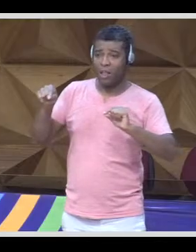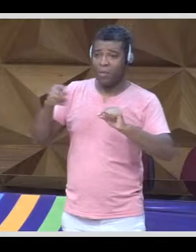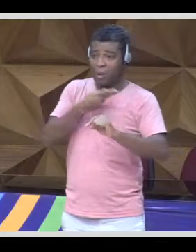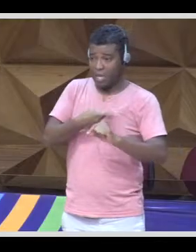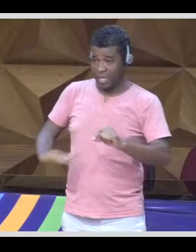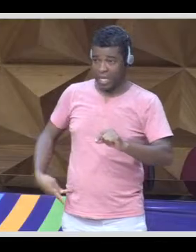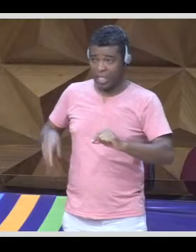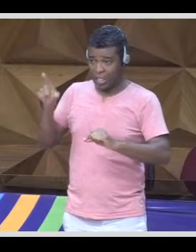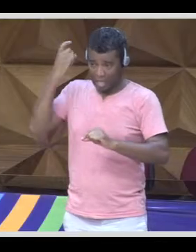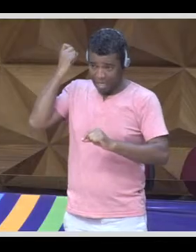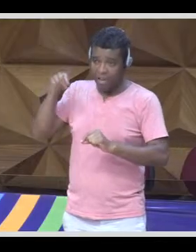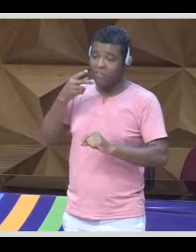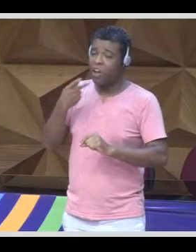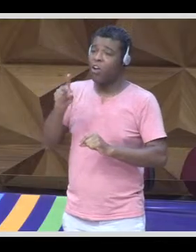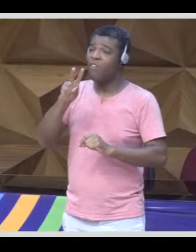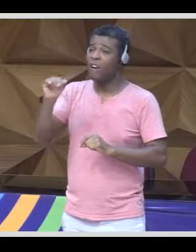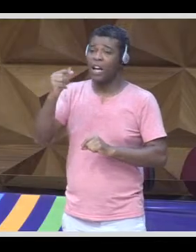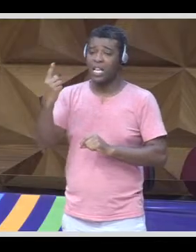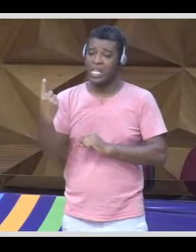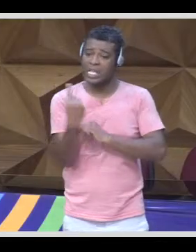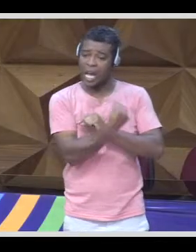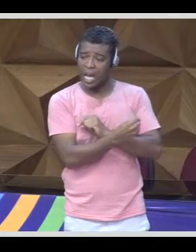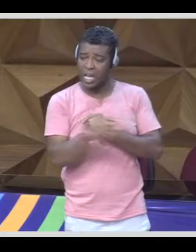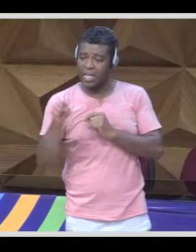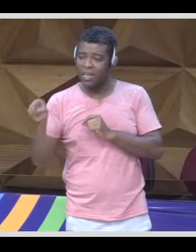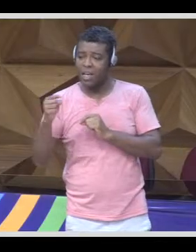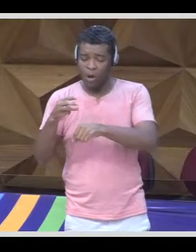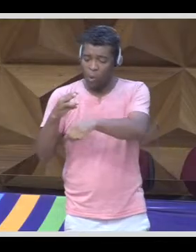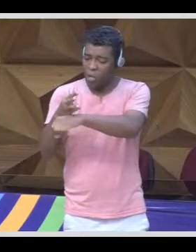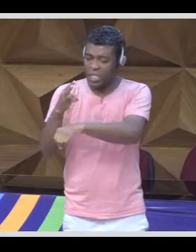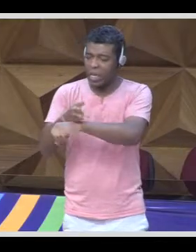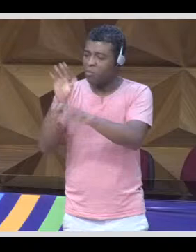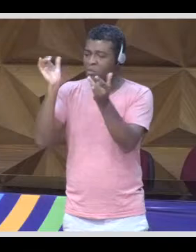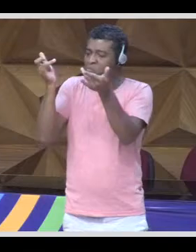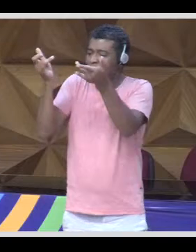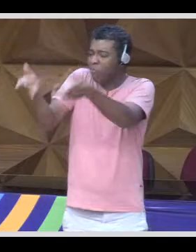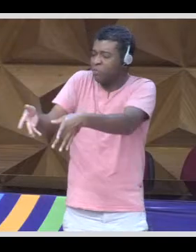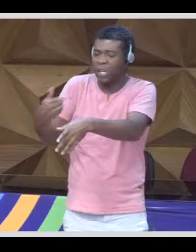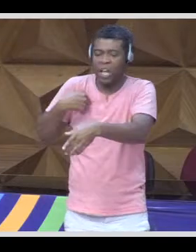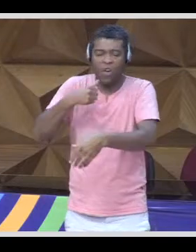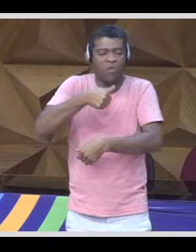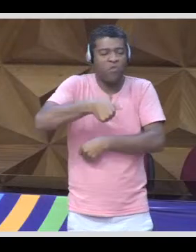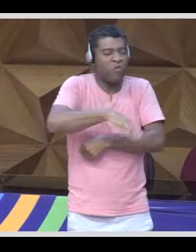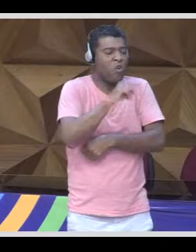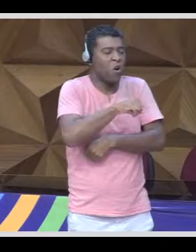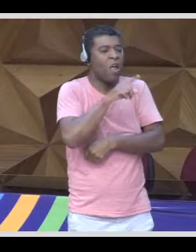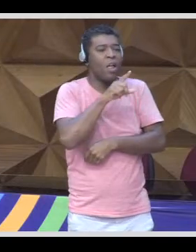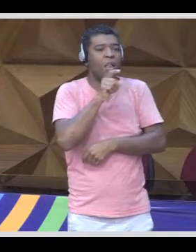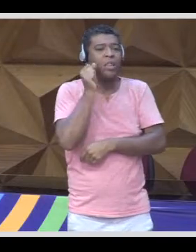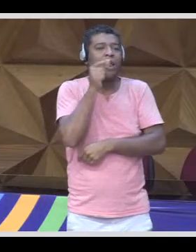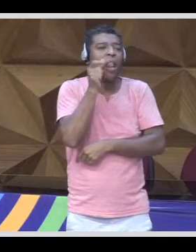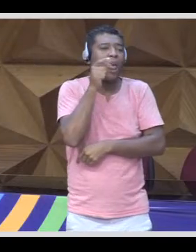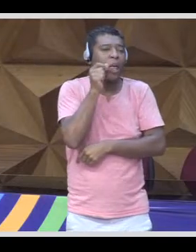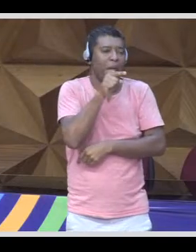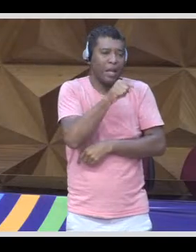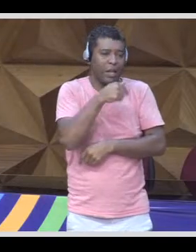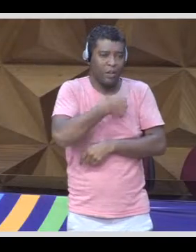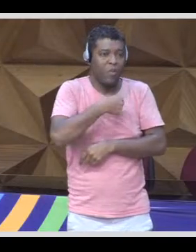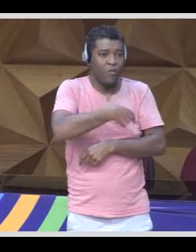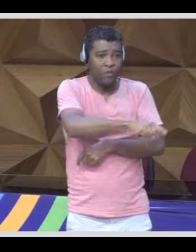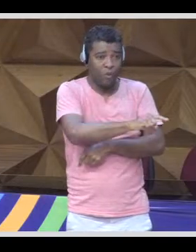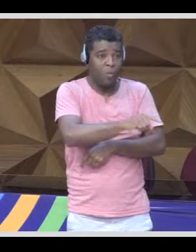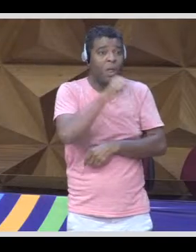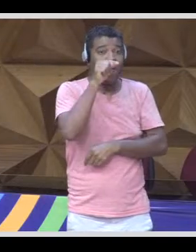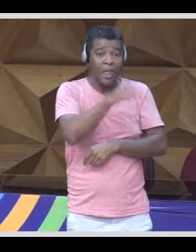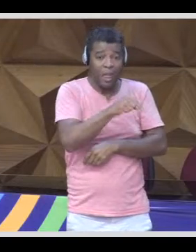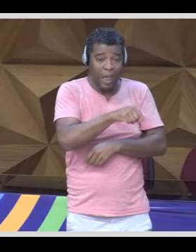to go to Telegram. He opened a channel there, and very quickly this channel exploded with 1 million followers because his followers